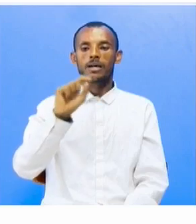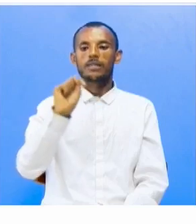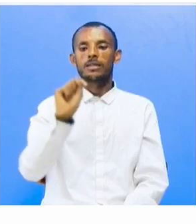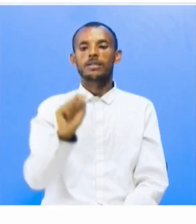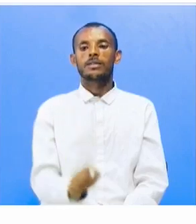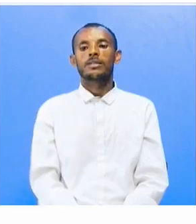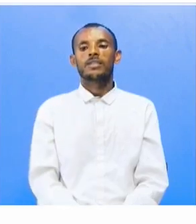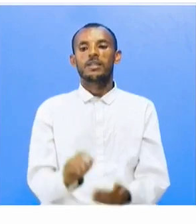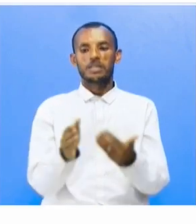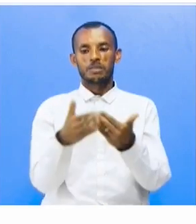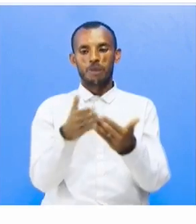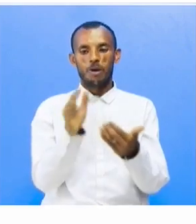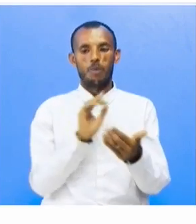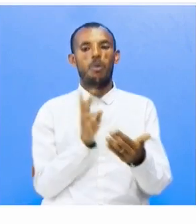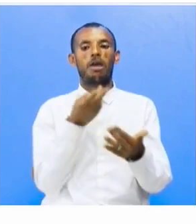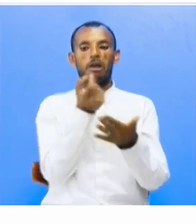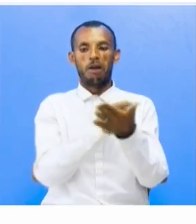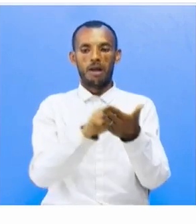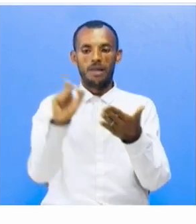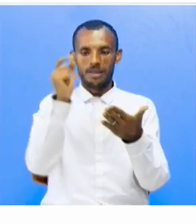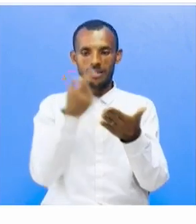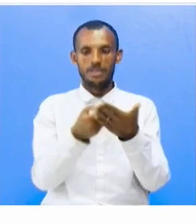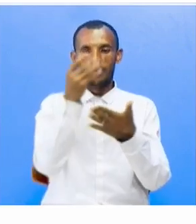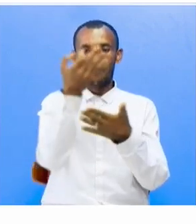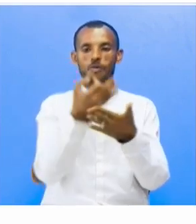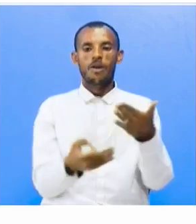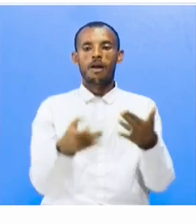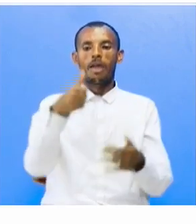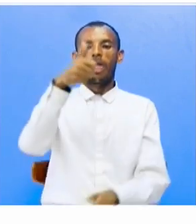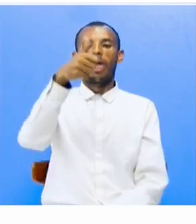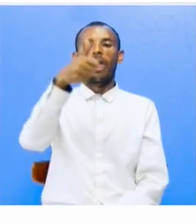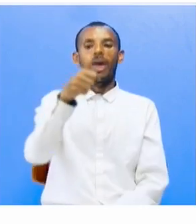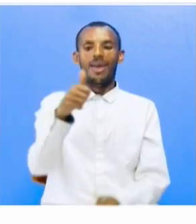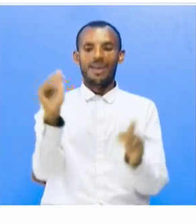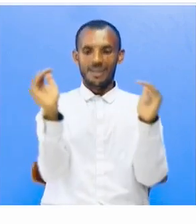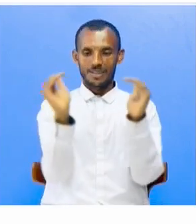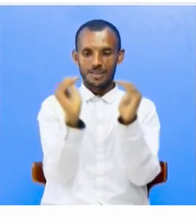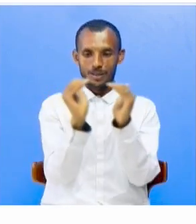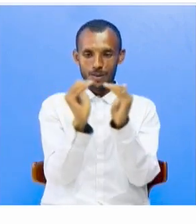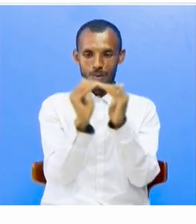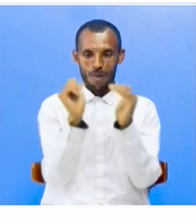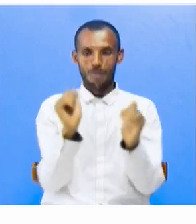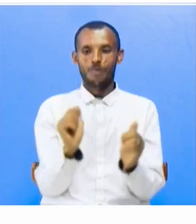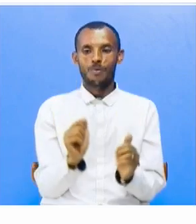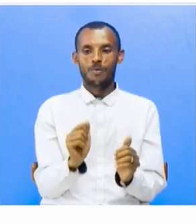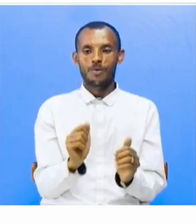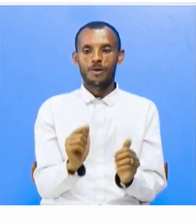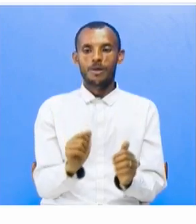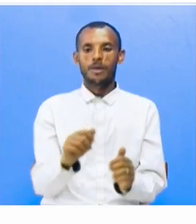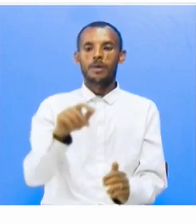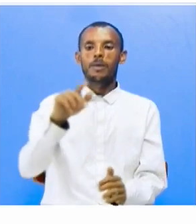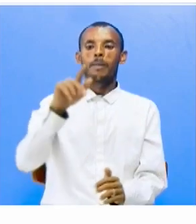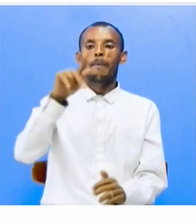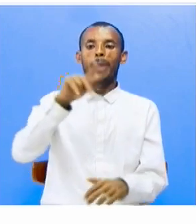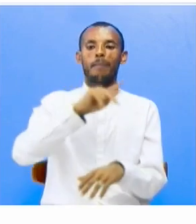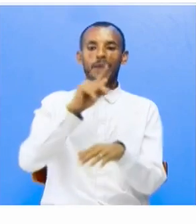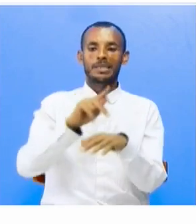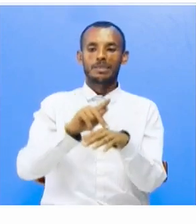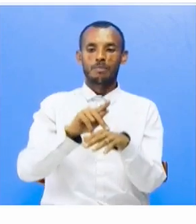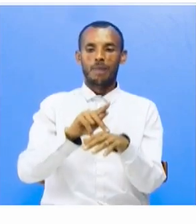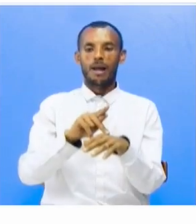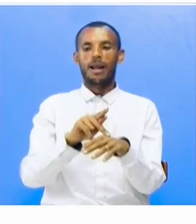Or simply we can write in this form, amount is given by P plus I,